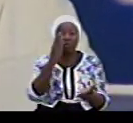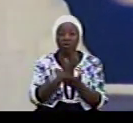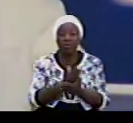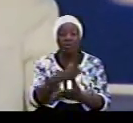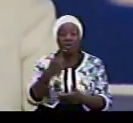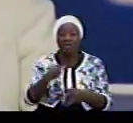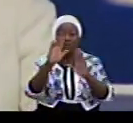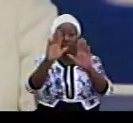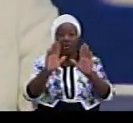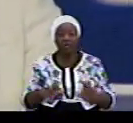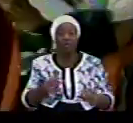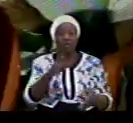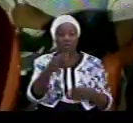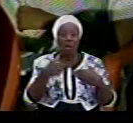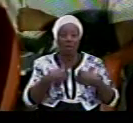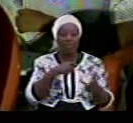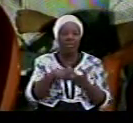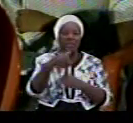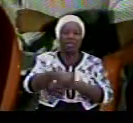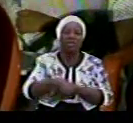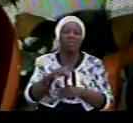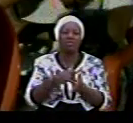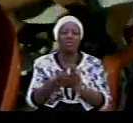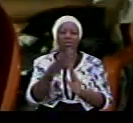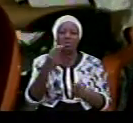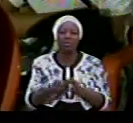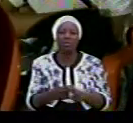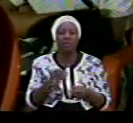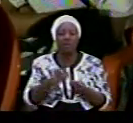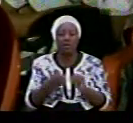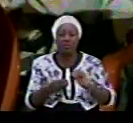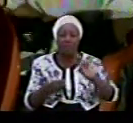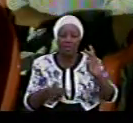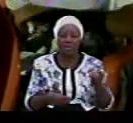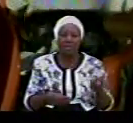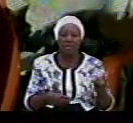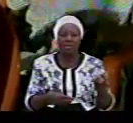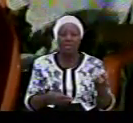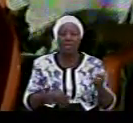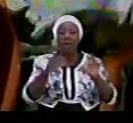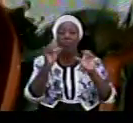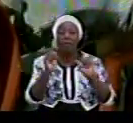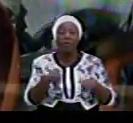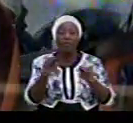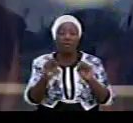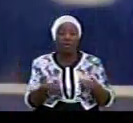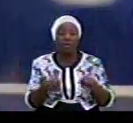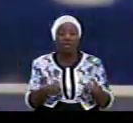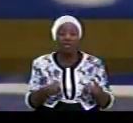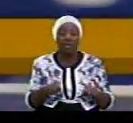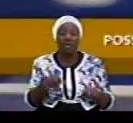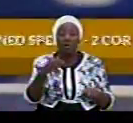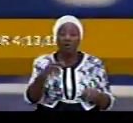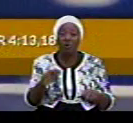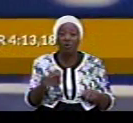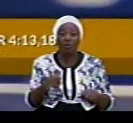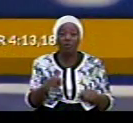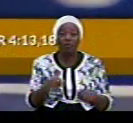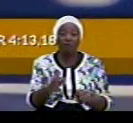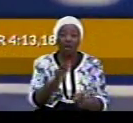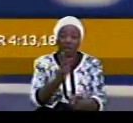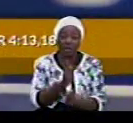you have tonight. Number six, possibilities of sustained